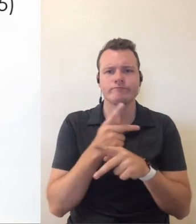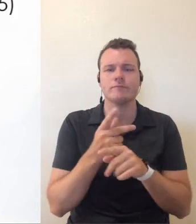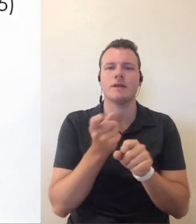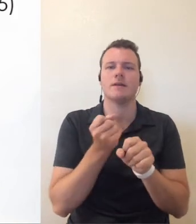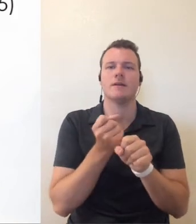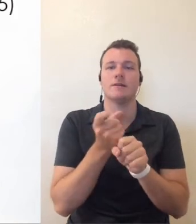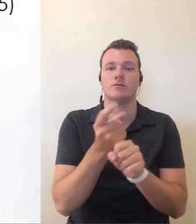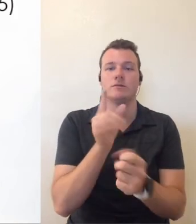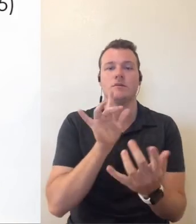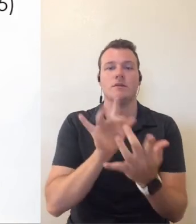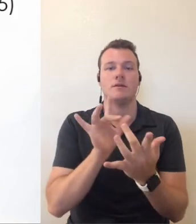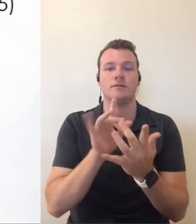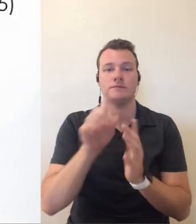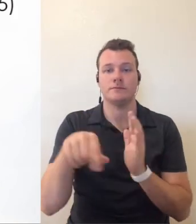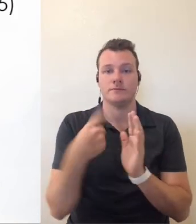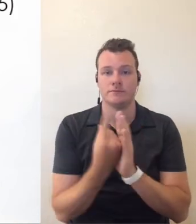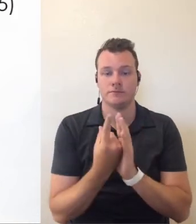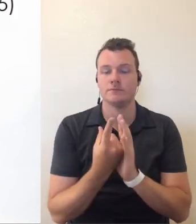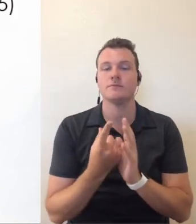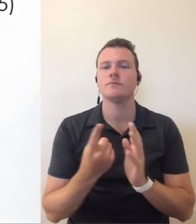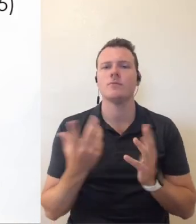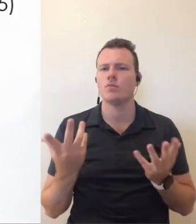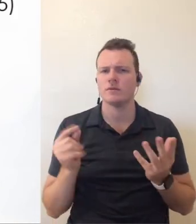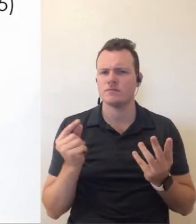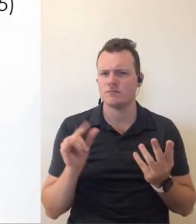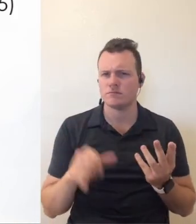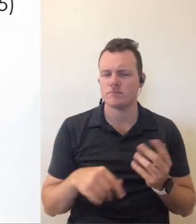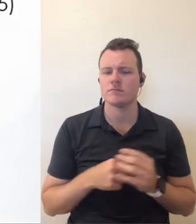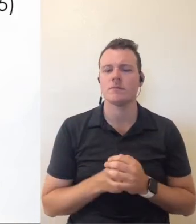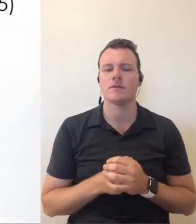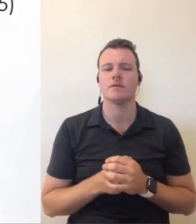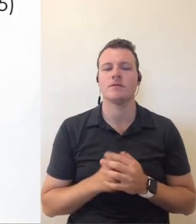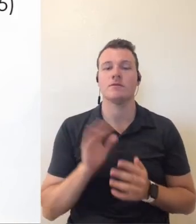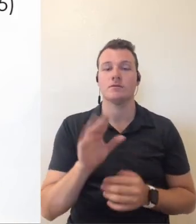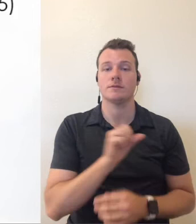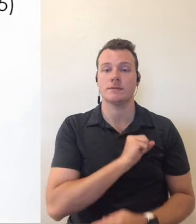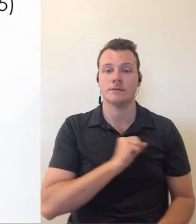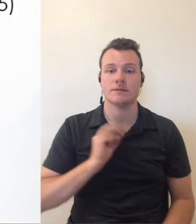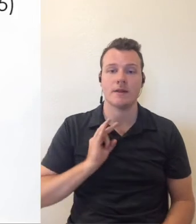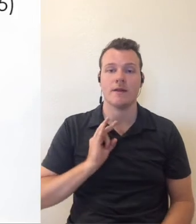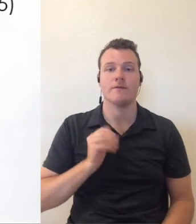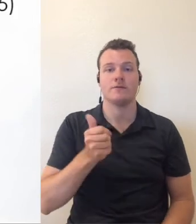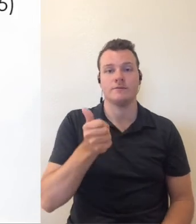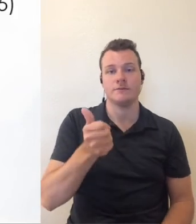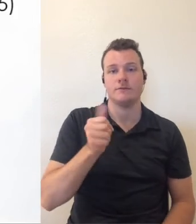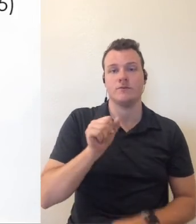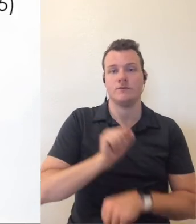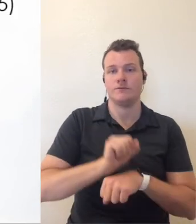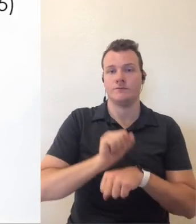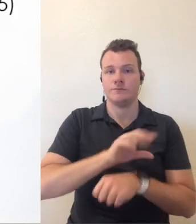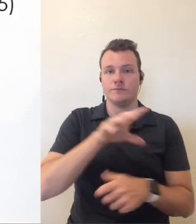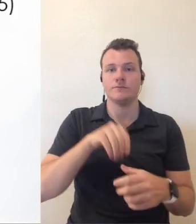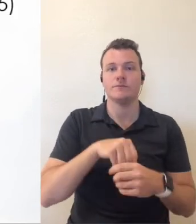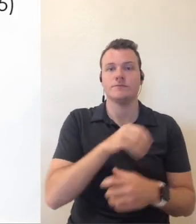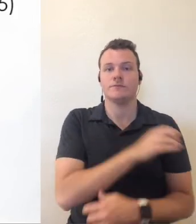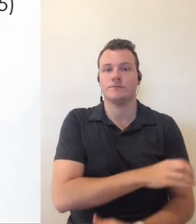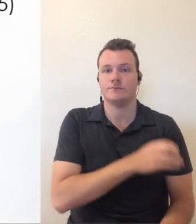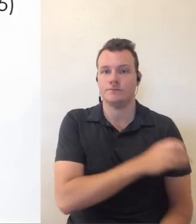contact hours. So these are the hours that your staff and yourself are working in a